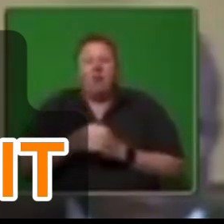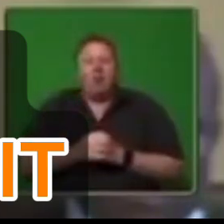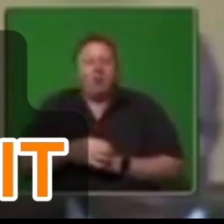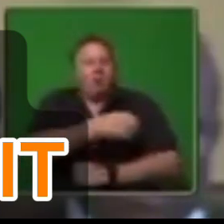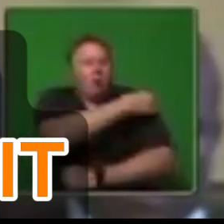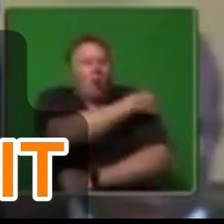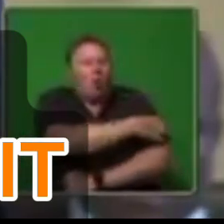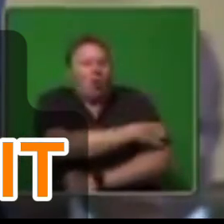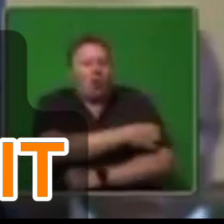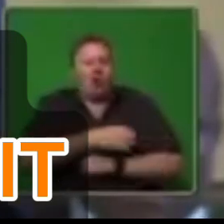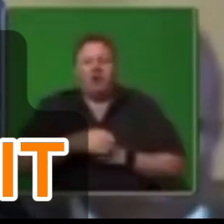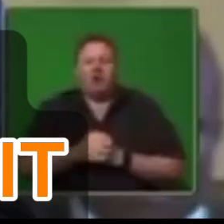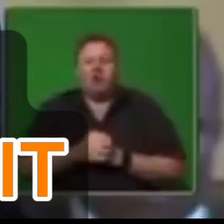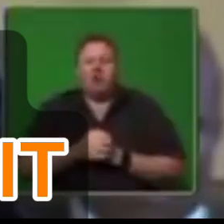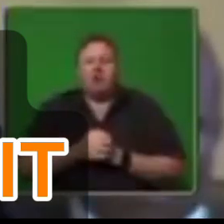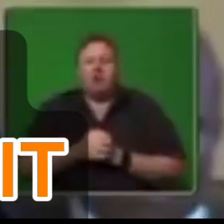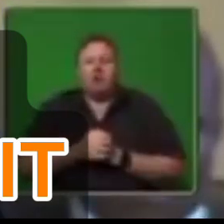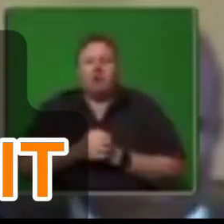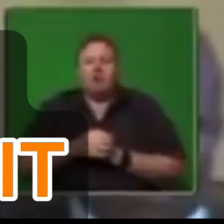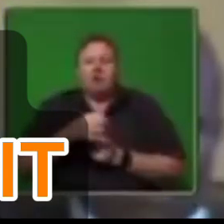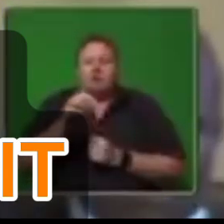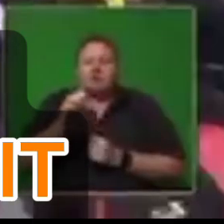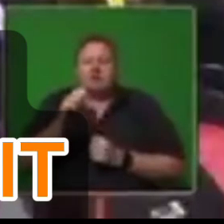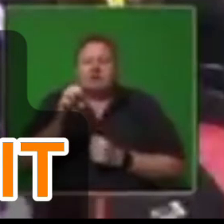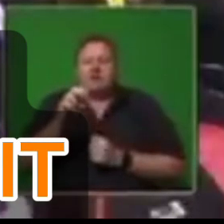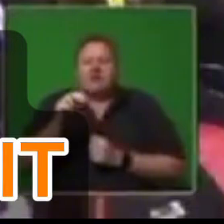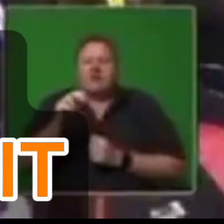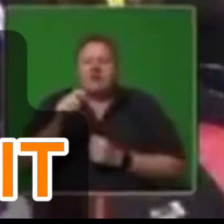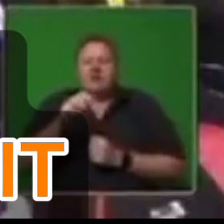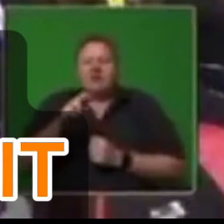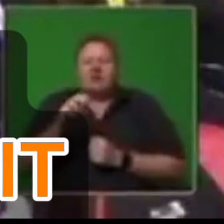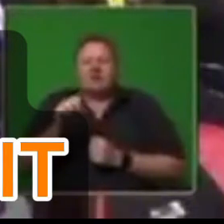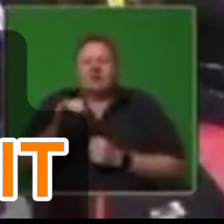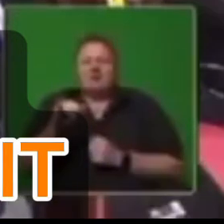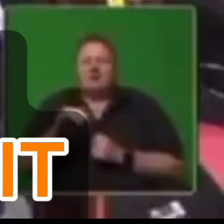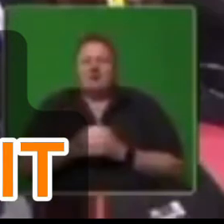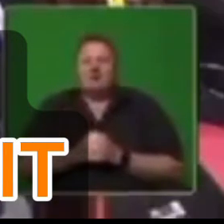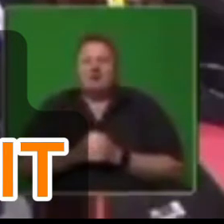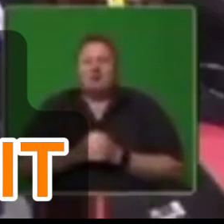Lance Corporal Metsi Stensley Raswiswi,